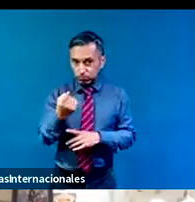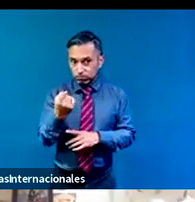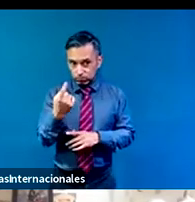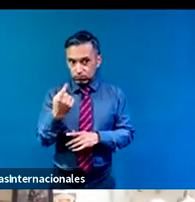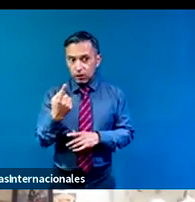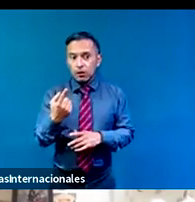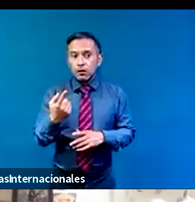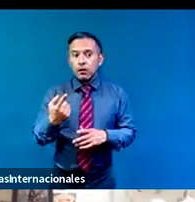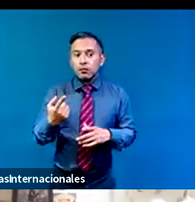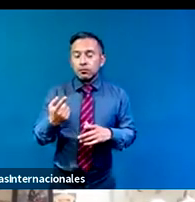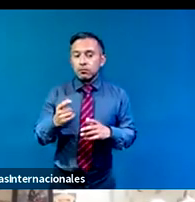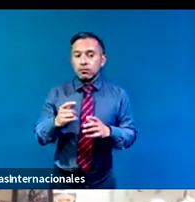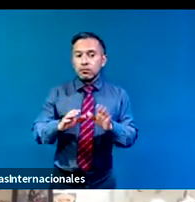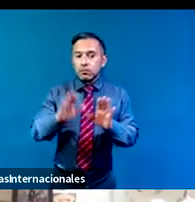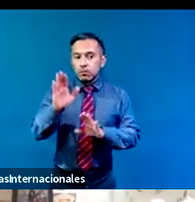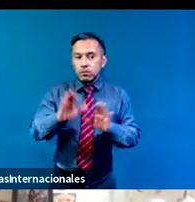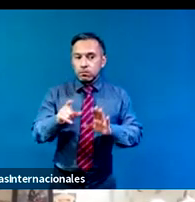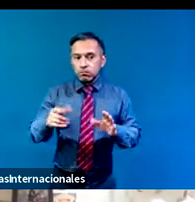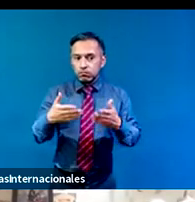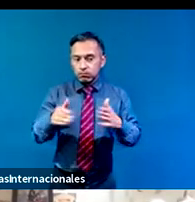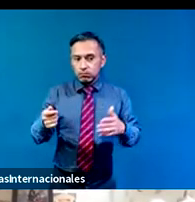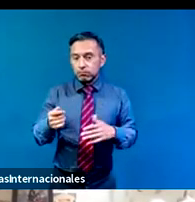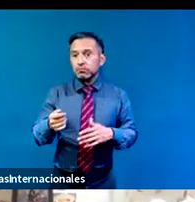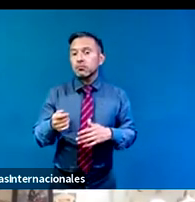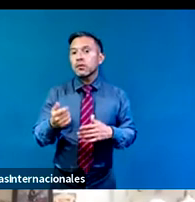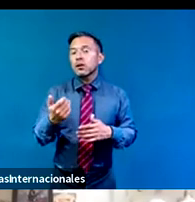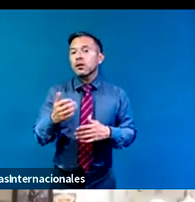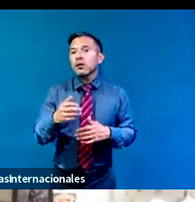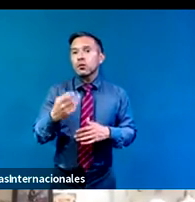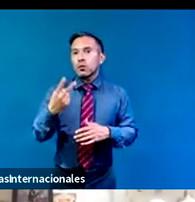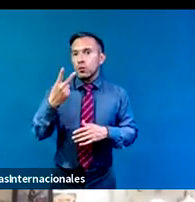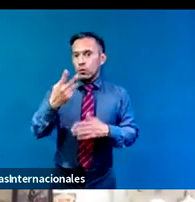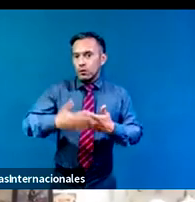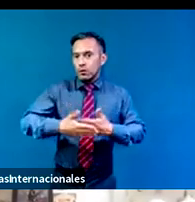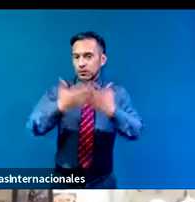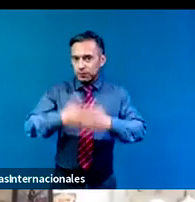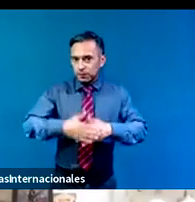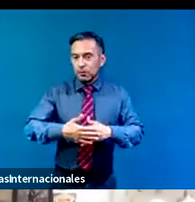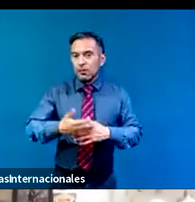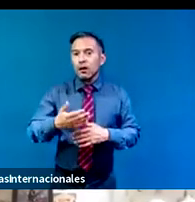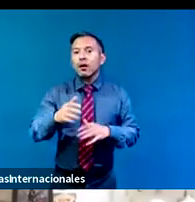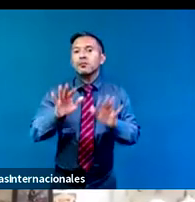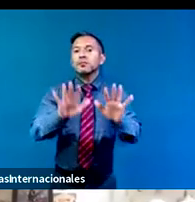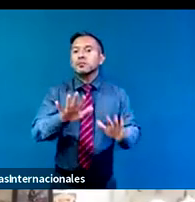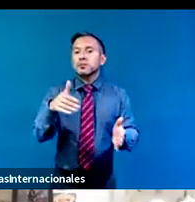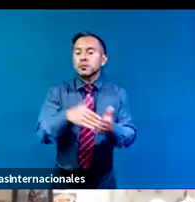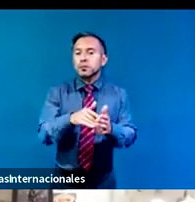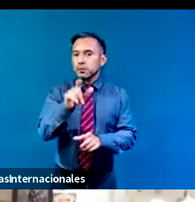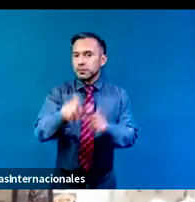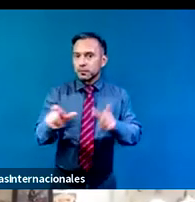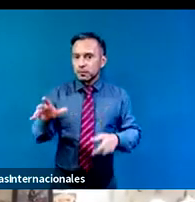days. And will ensure that there is dynamic representation from all